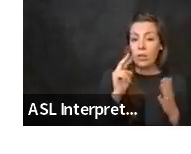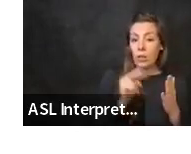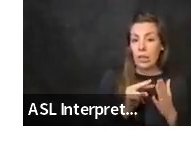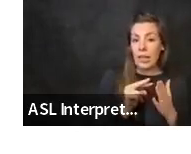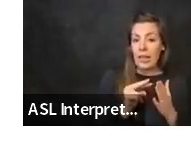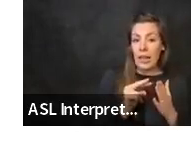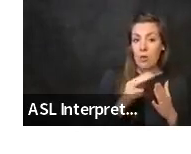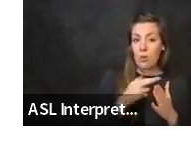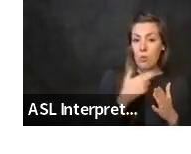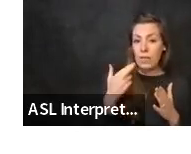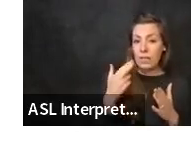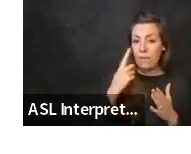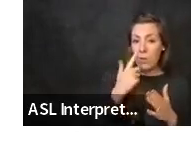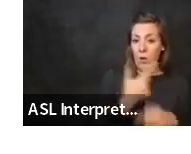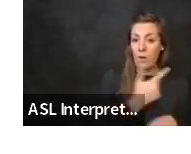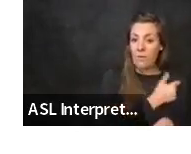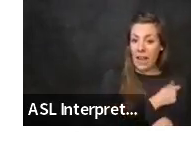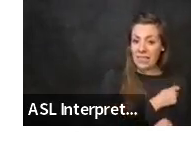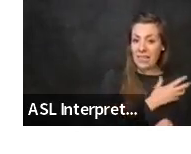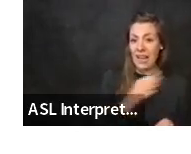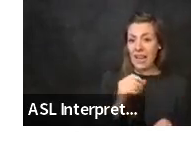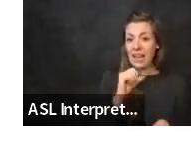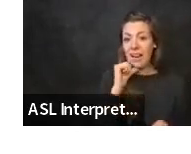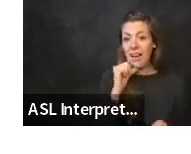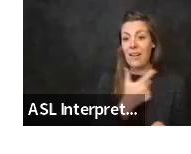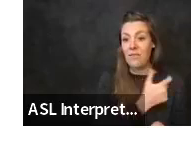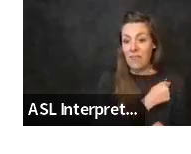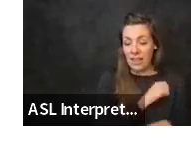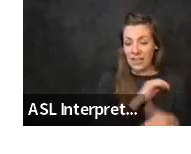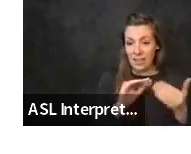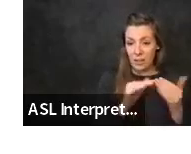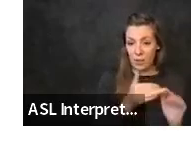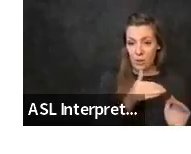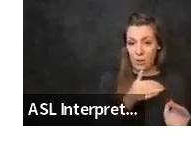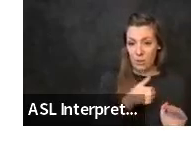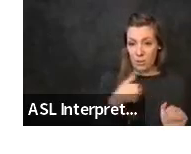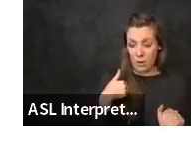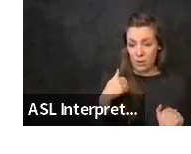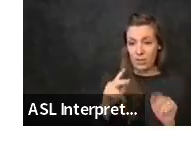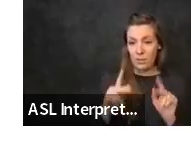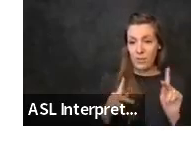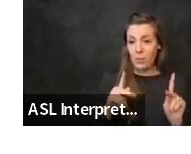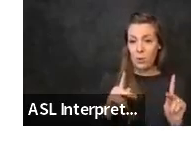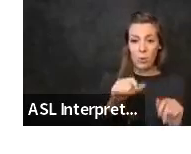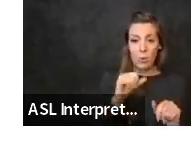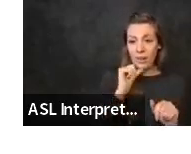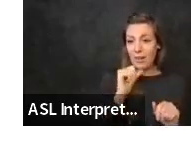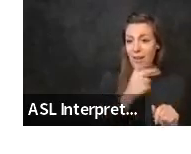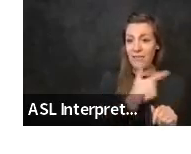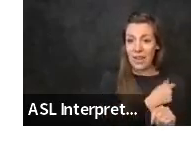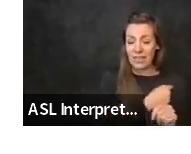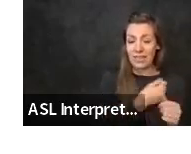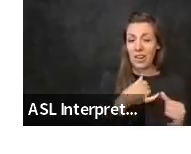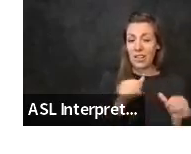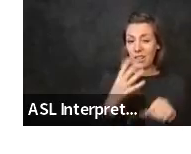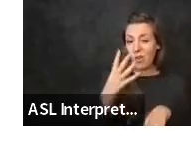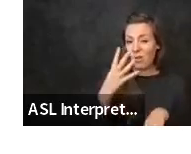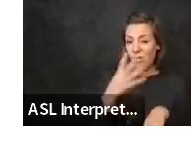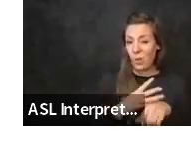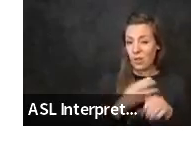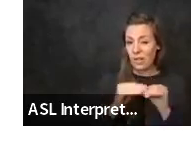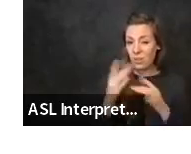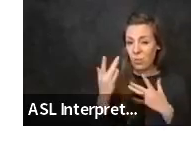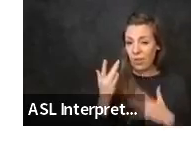fully vaccinated community members, we find that people who are unvaccinated are still 4 times more likely